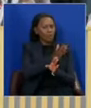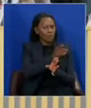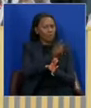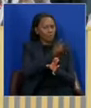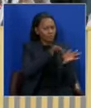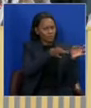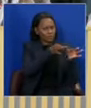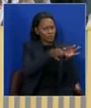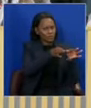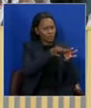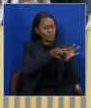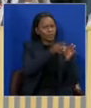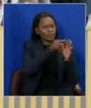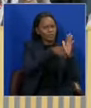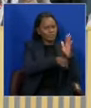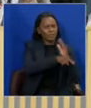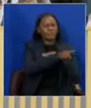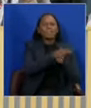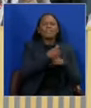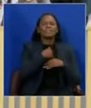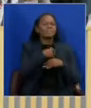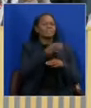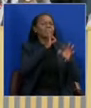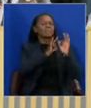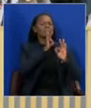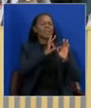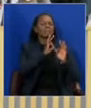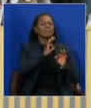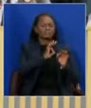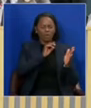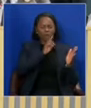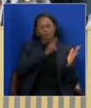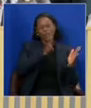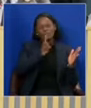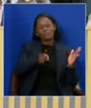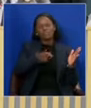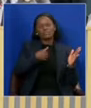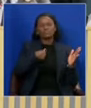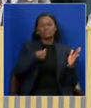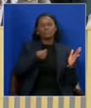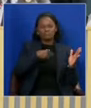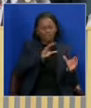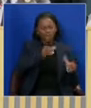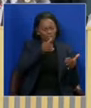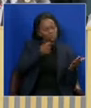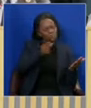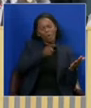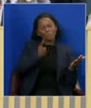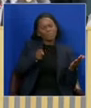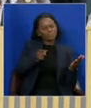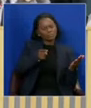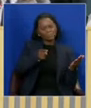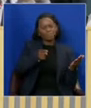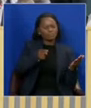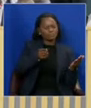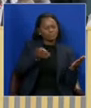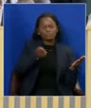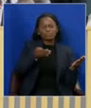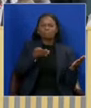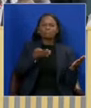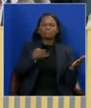What is the purpose of an audit? When you audit the dockets, why are you doing that? What are you looking